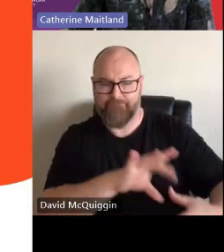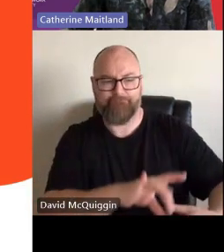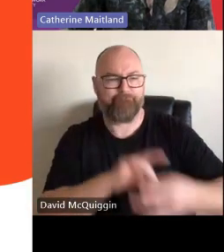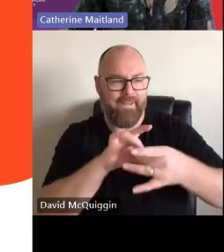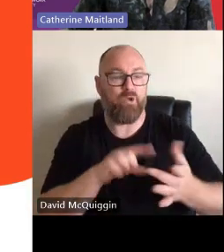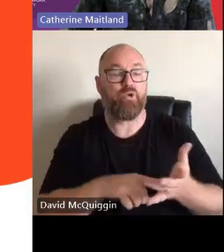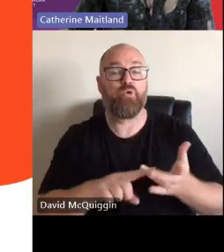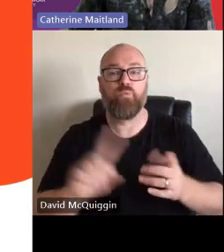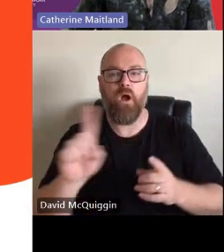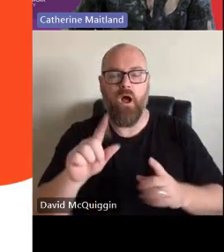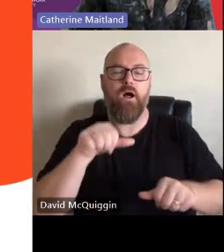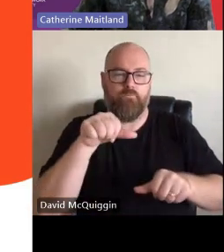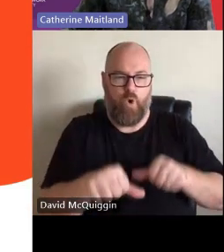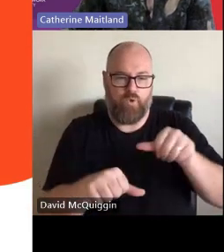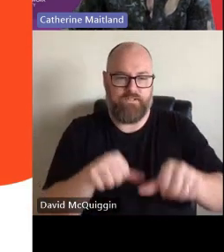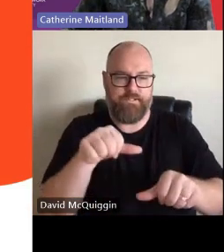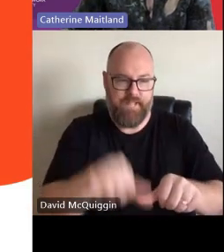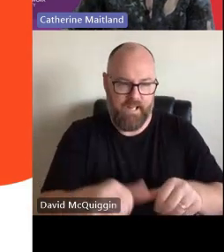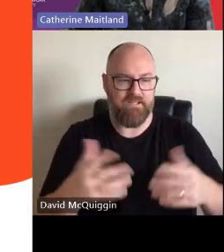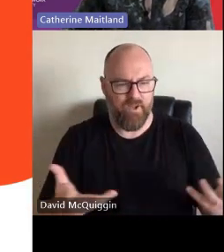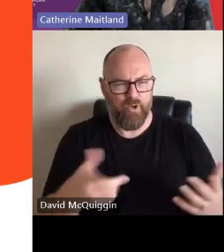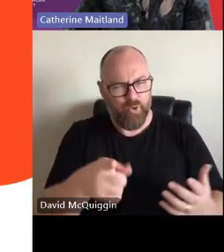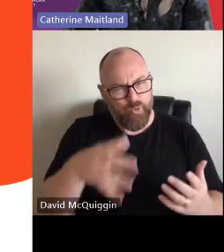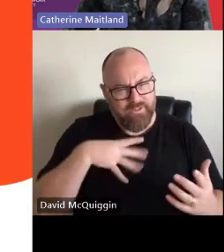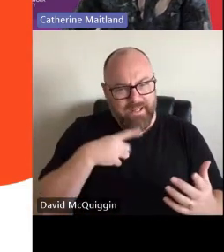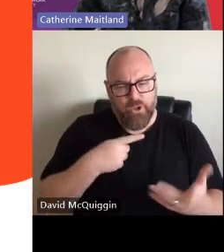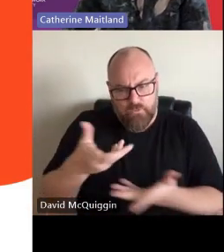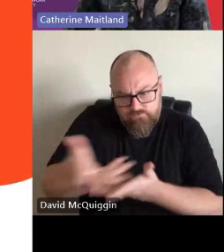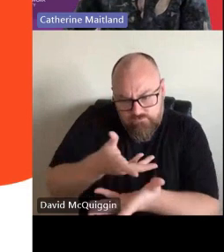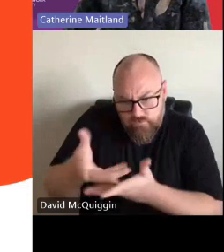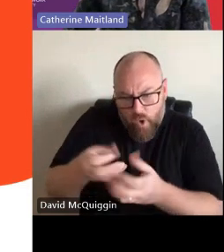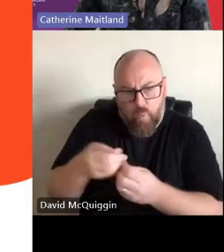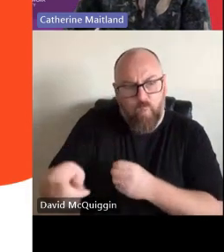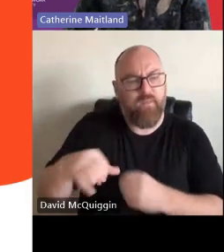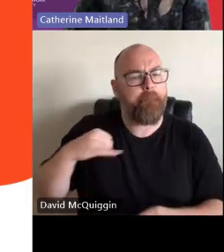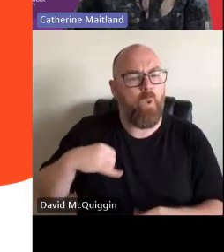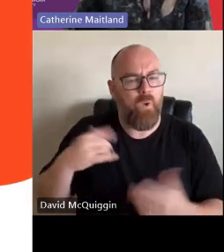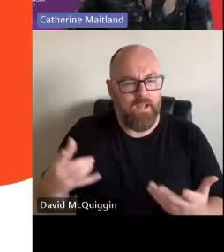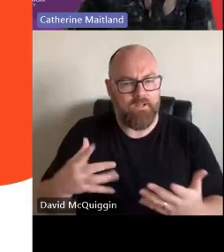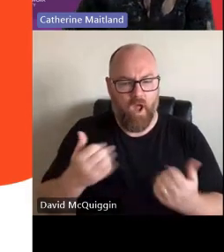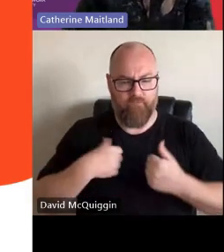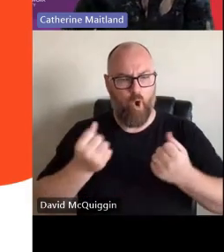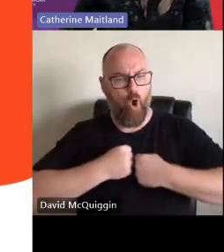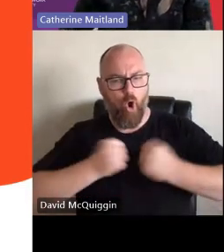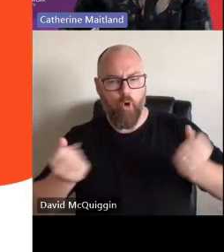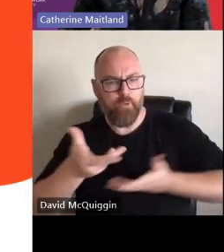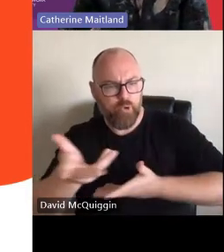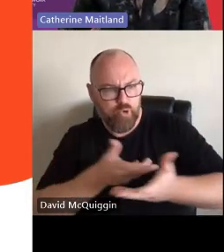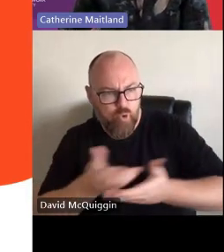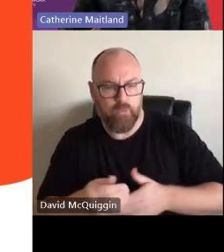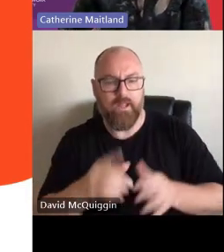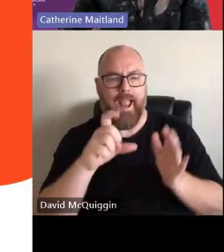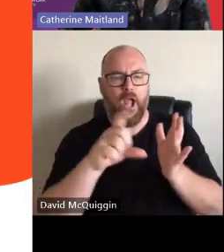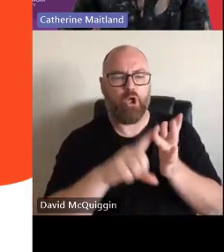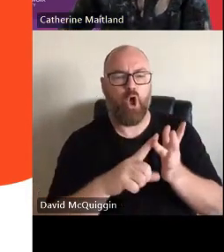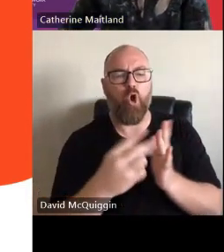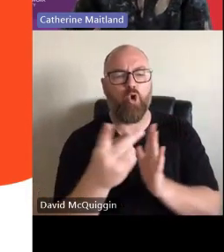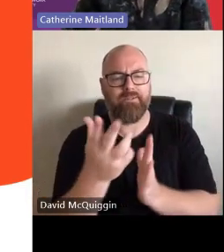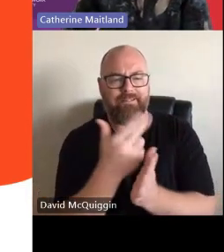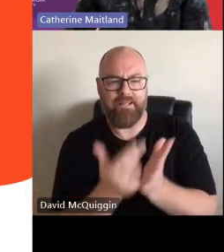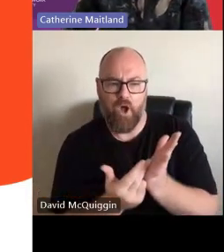process. Consult with employees, have open communication, and co-design the